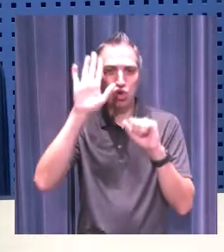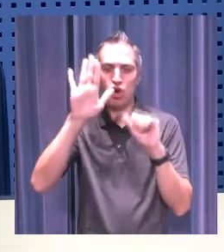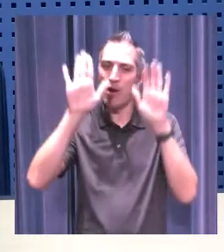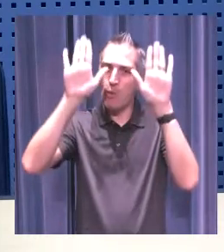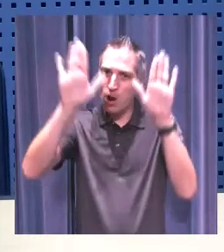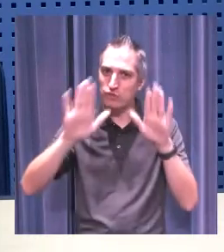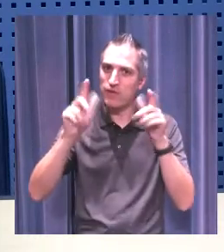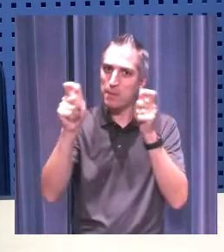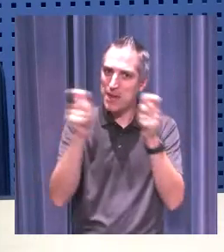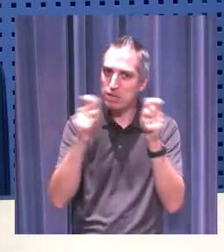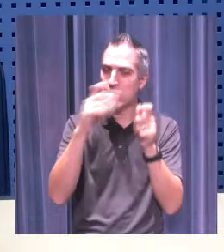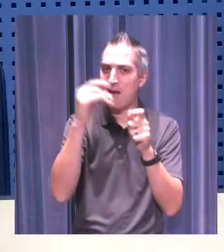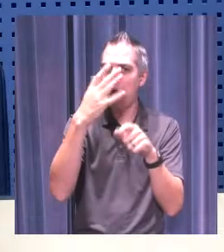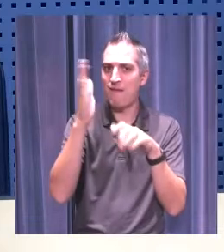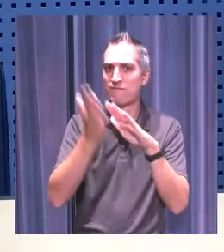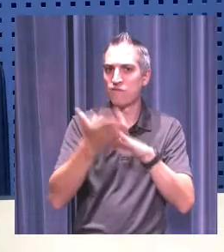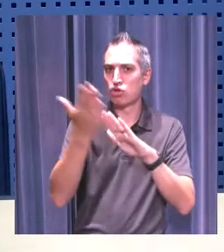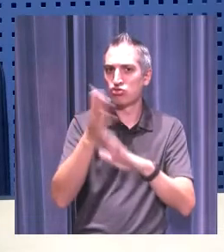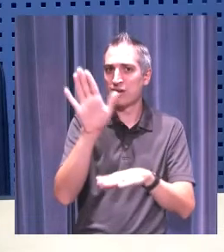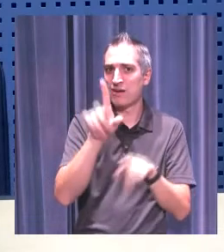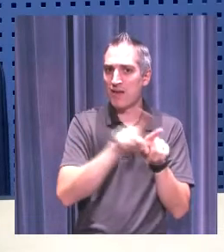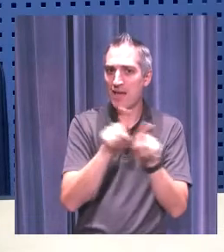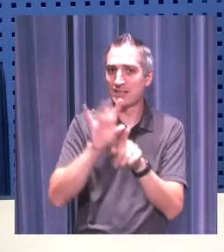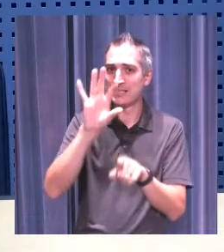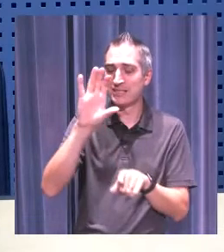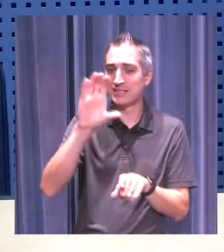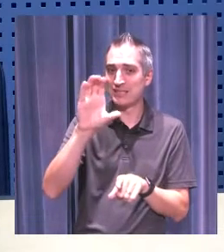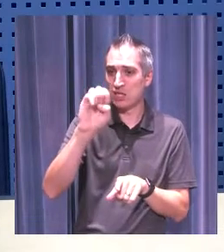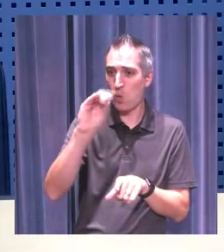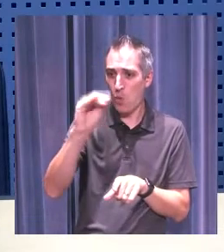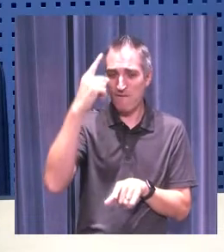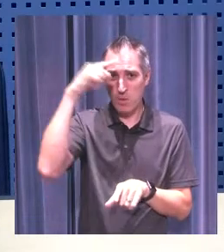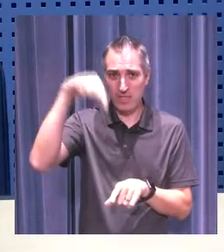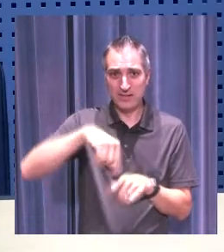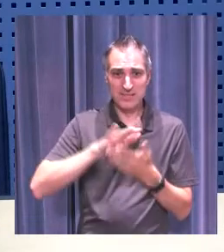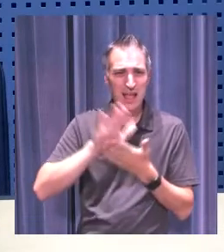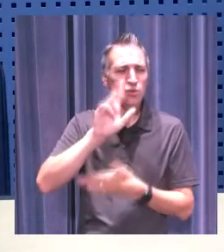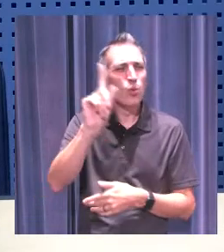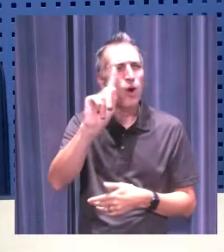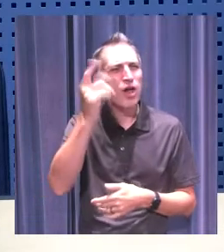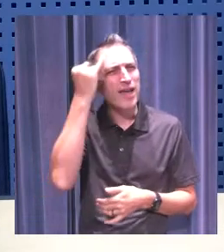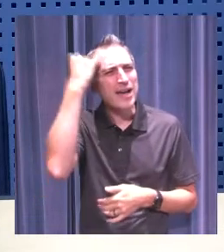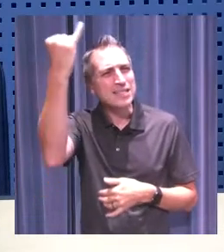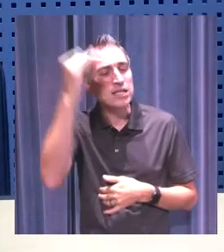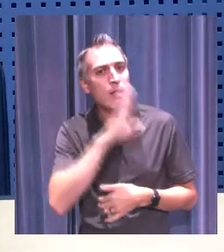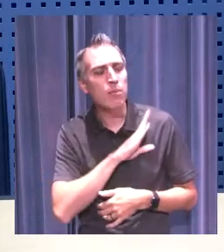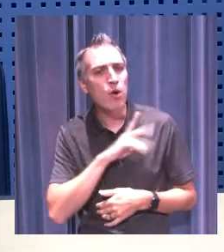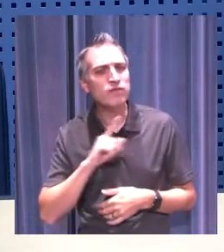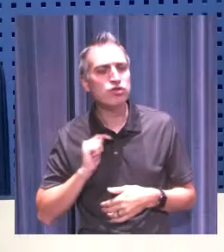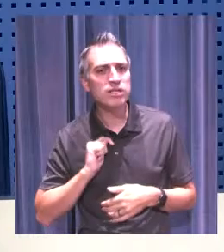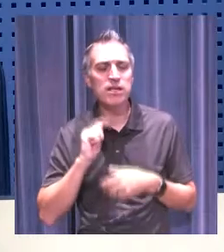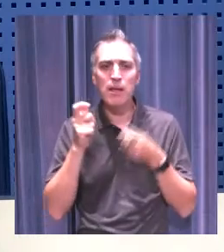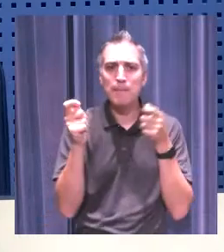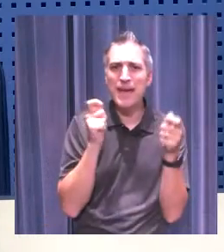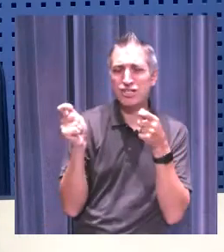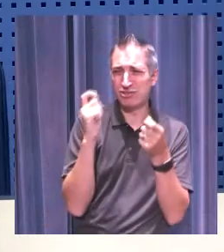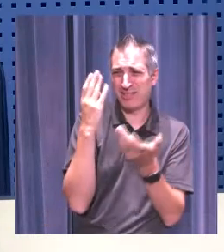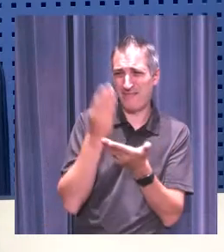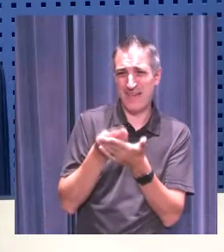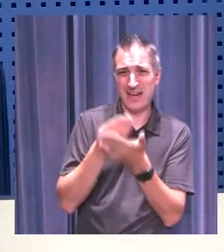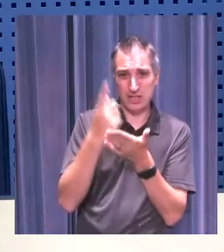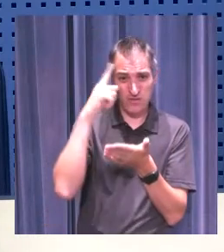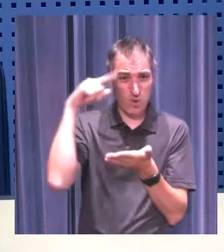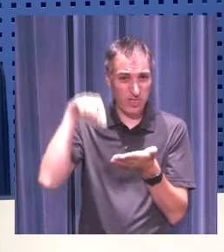management and function as the CEO of this college, where did the idea of a board of trustees managing the finances of